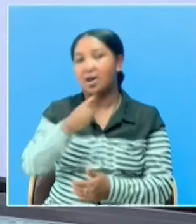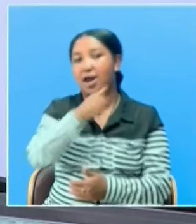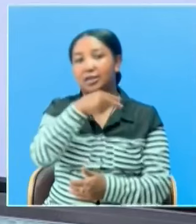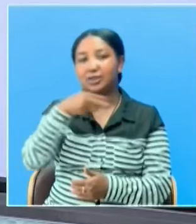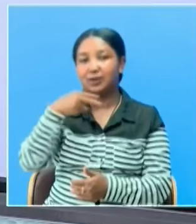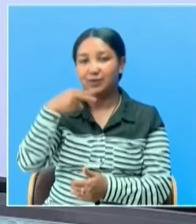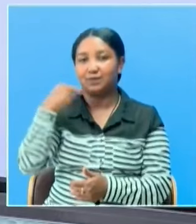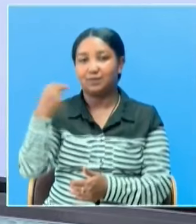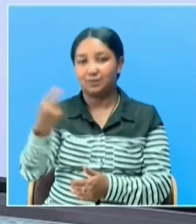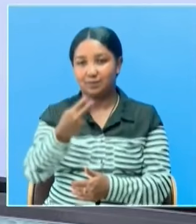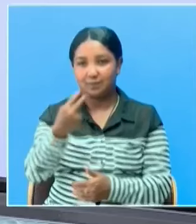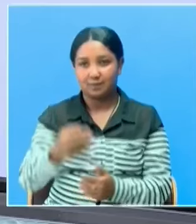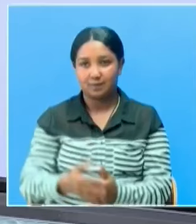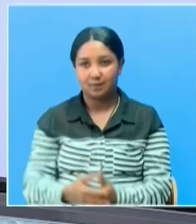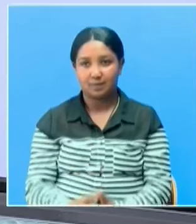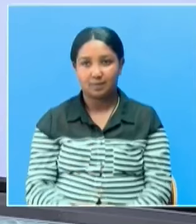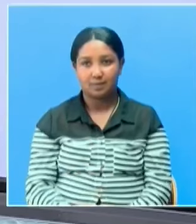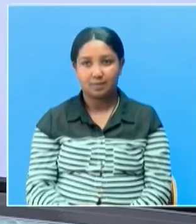adjective.